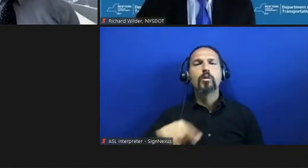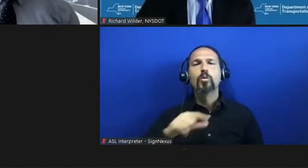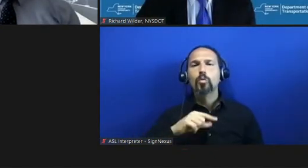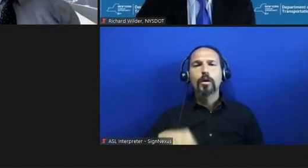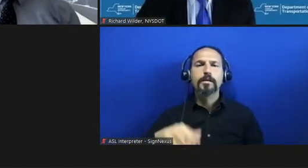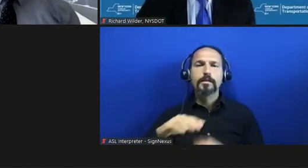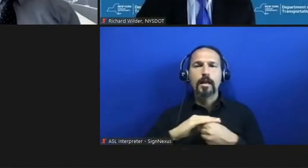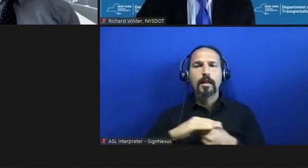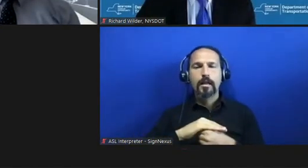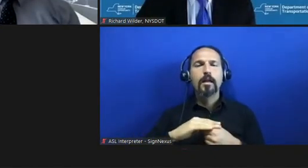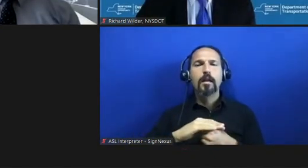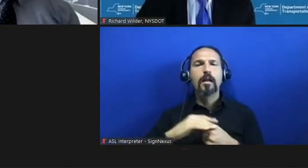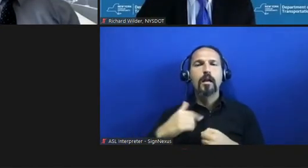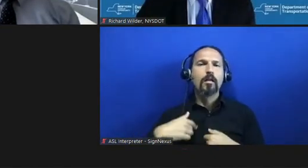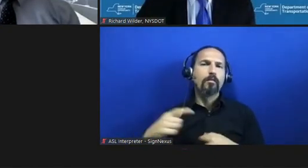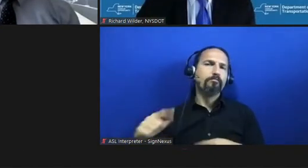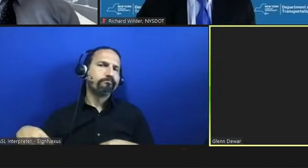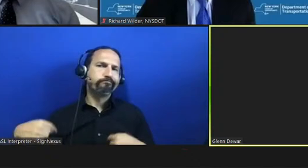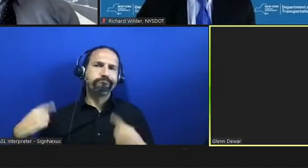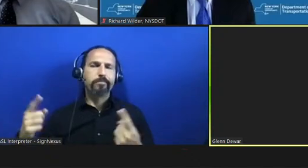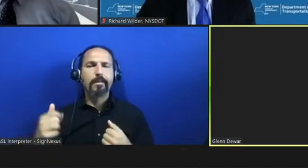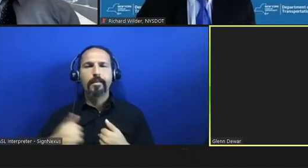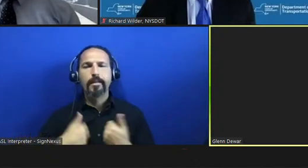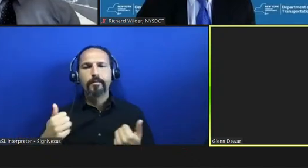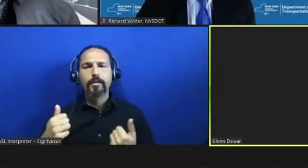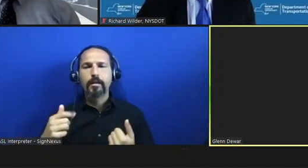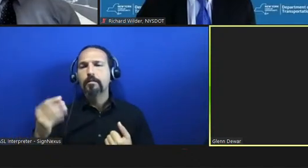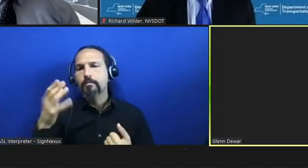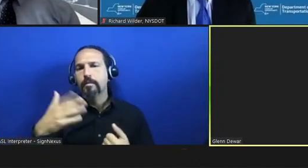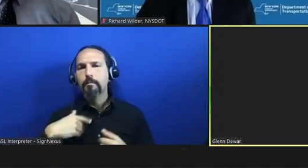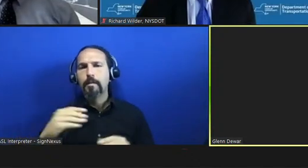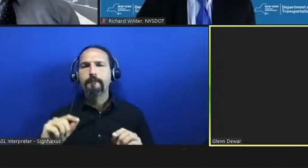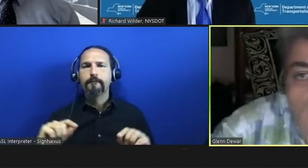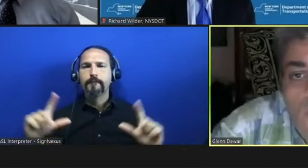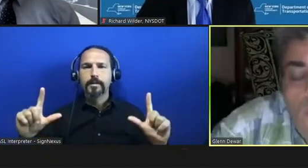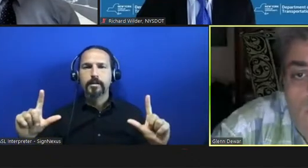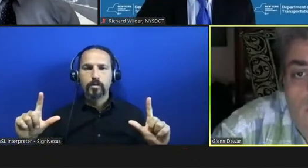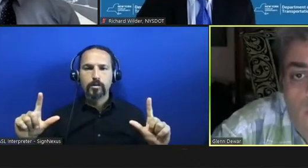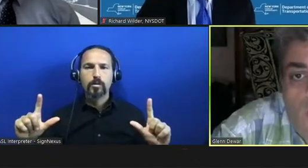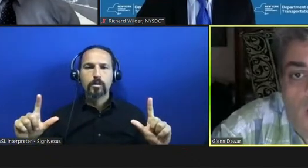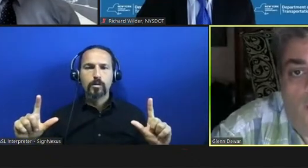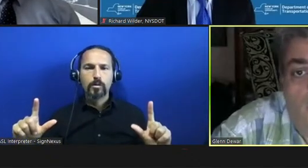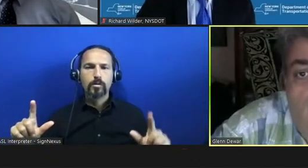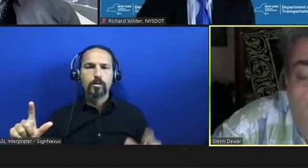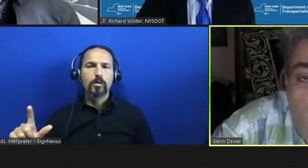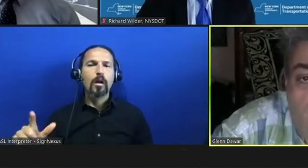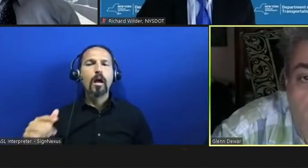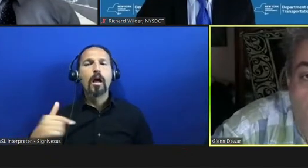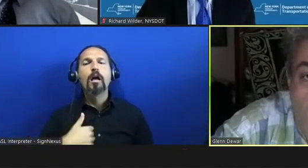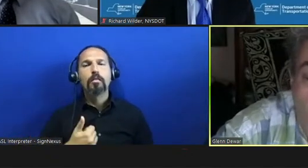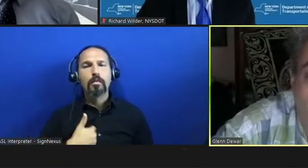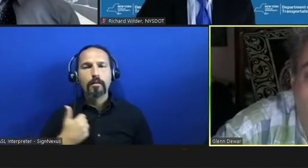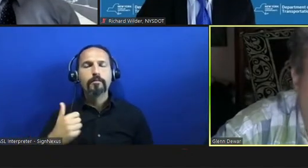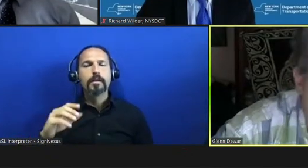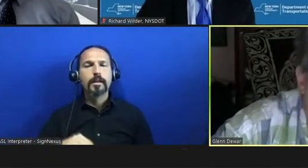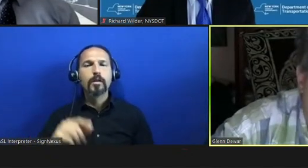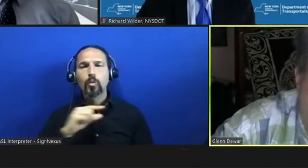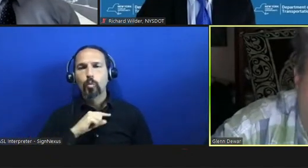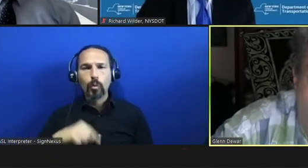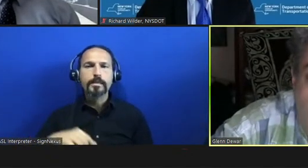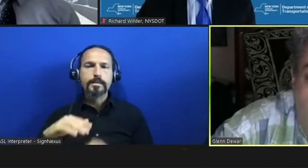resident of Queens County um oh there's my video um I'm a lifelong resident in Queens